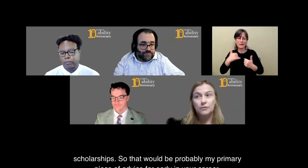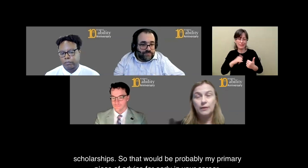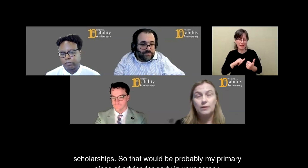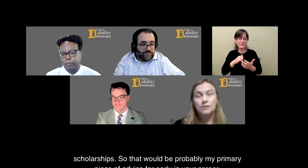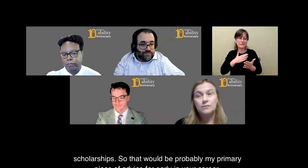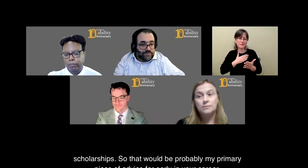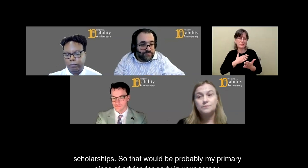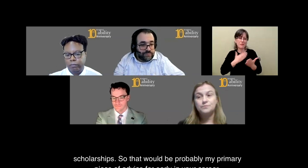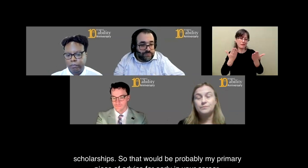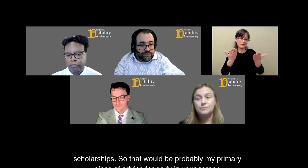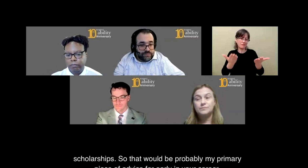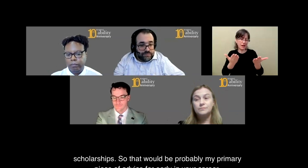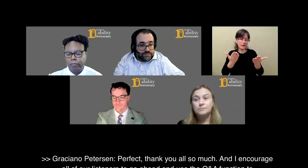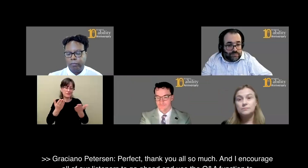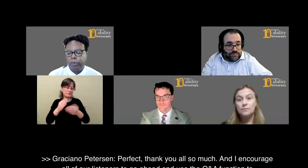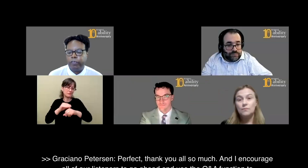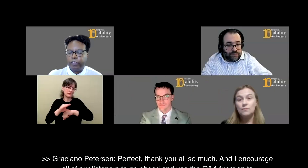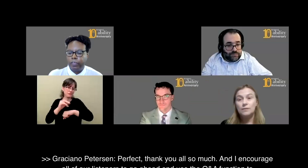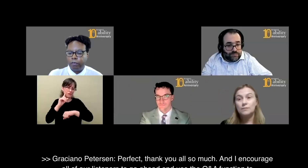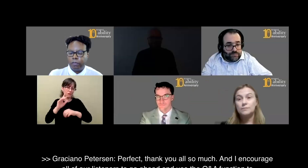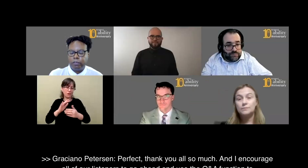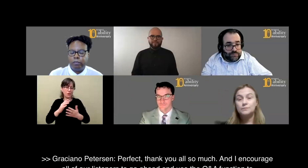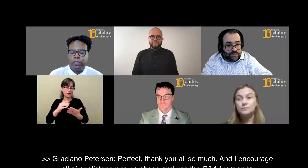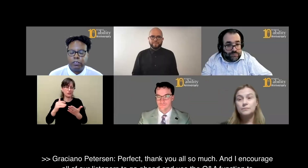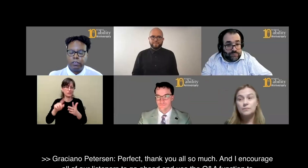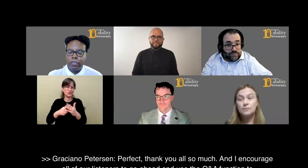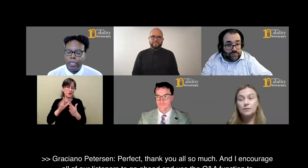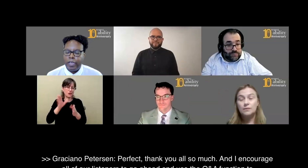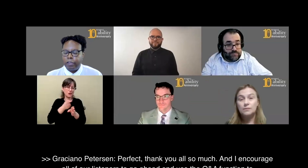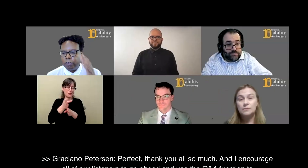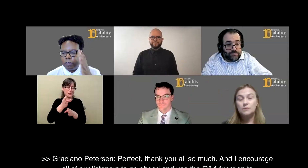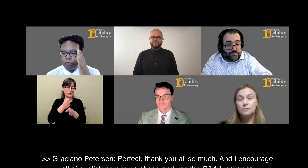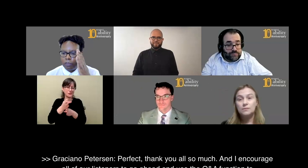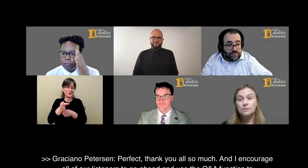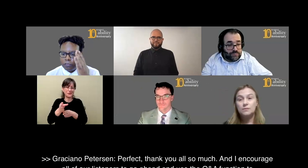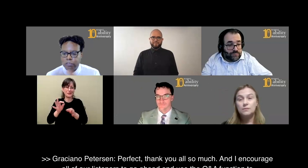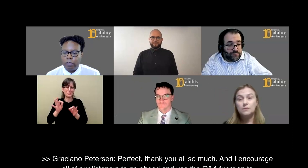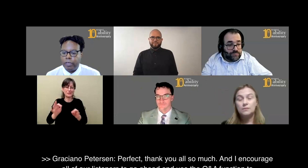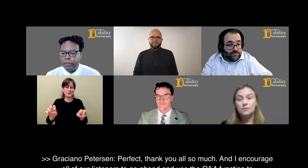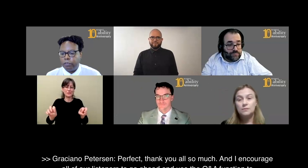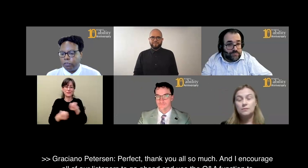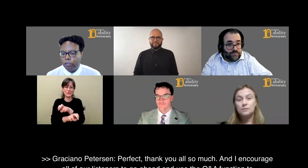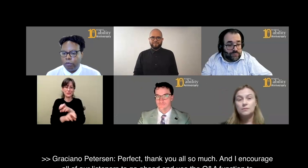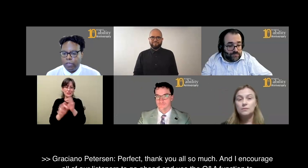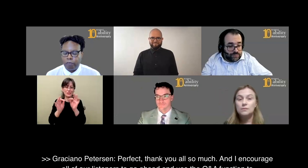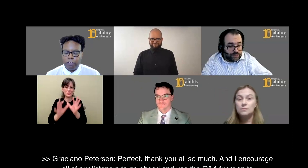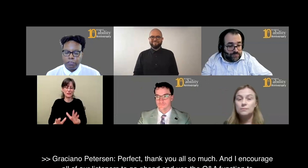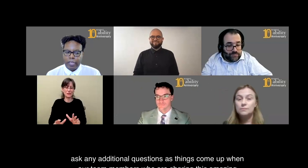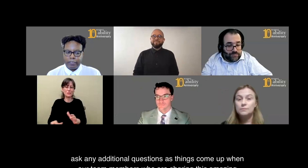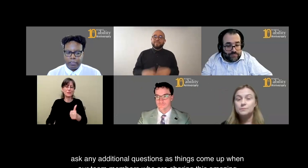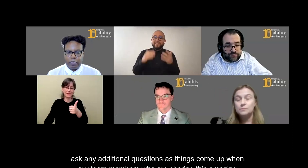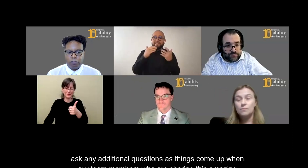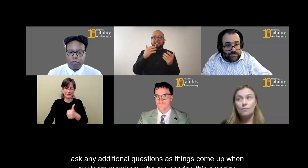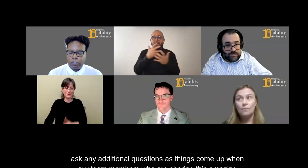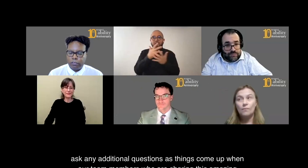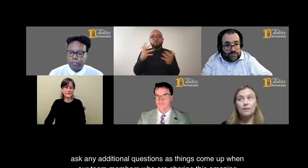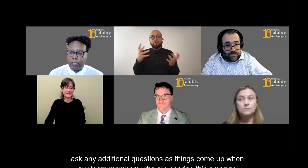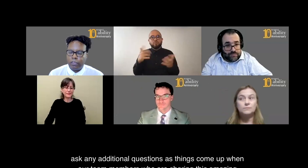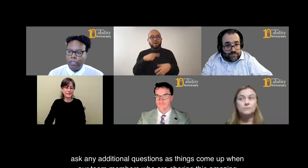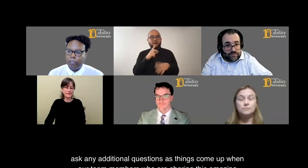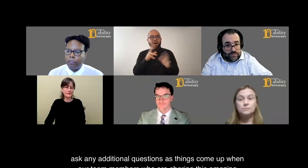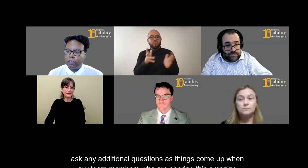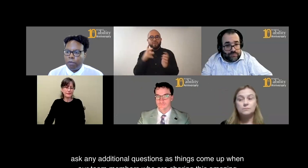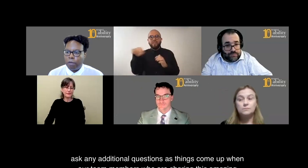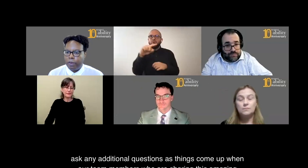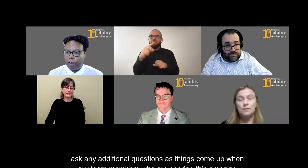early in your career. Okay, thank you all so much. And I encourage all of our listeners to go ahead and use the Q&A function to ask any additional questions